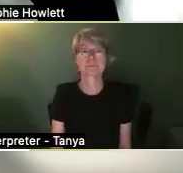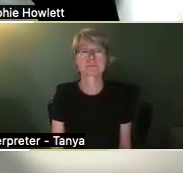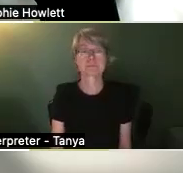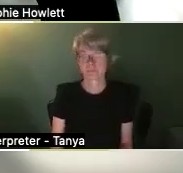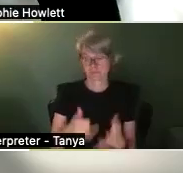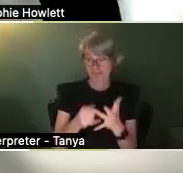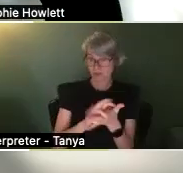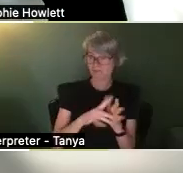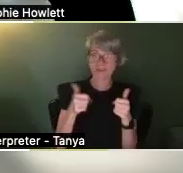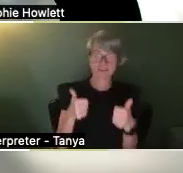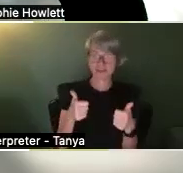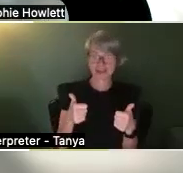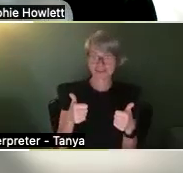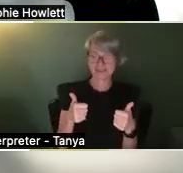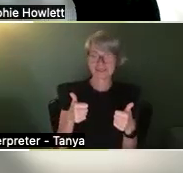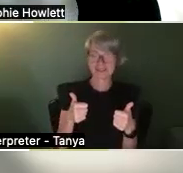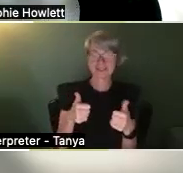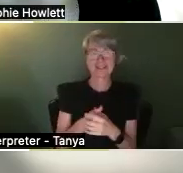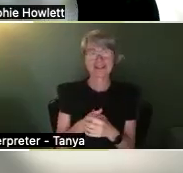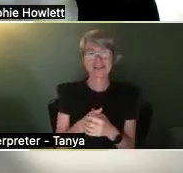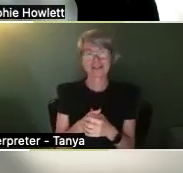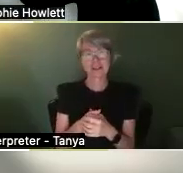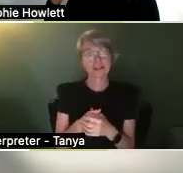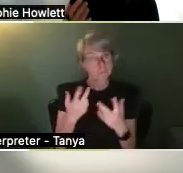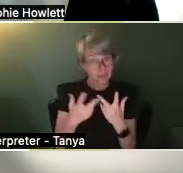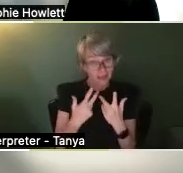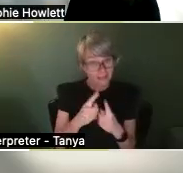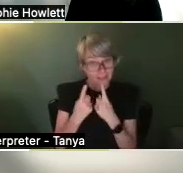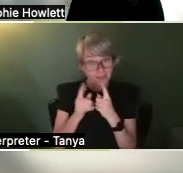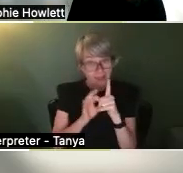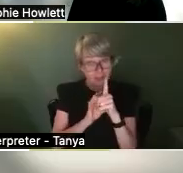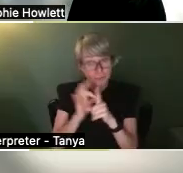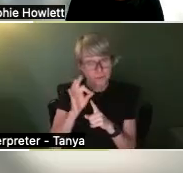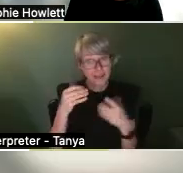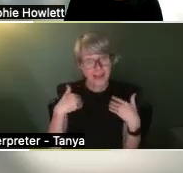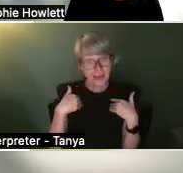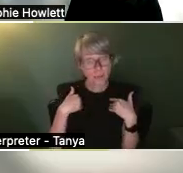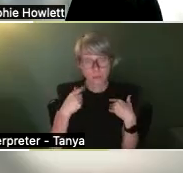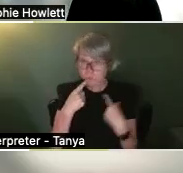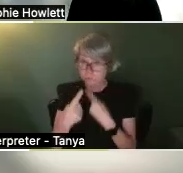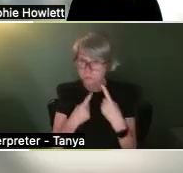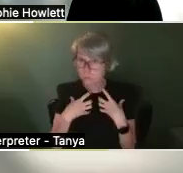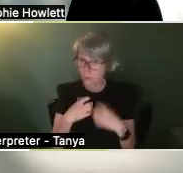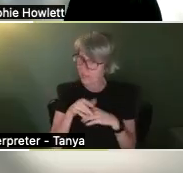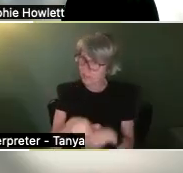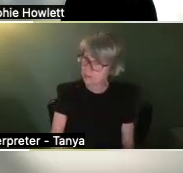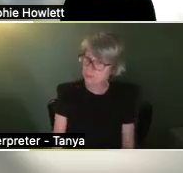so great. We've done other things to improve health for people with intellectual disability. Do you want to share a little about that?